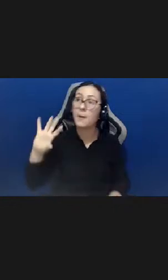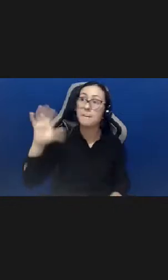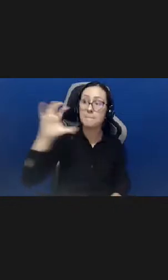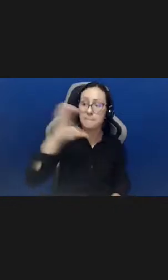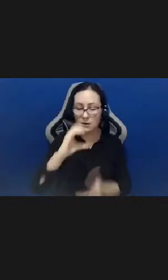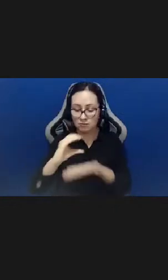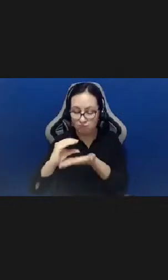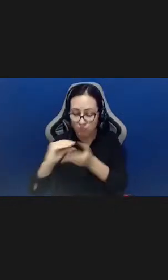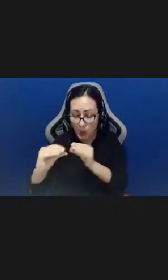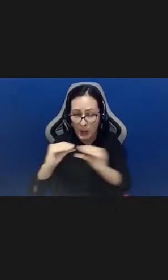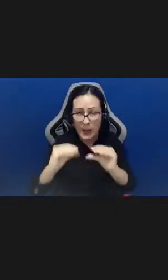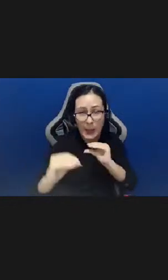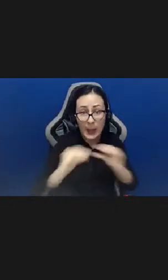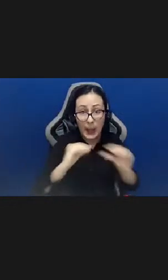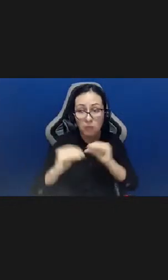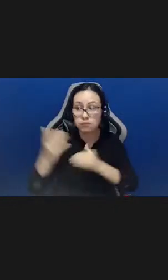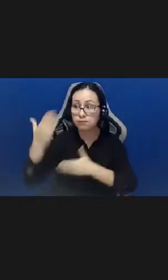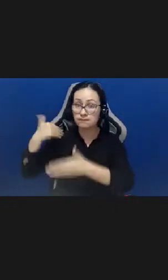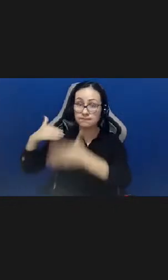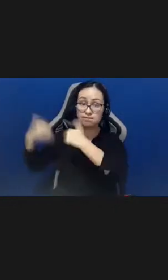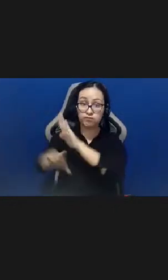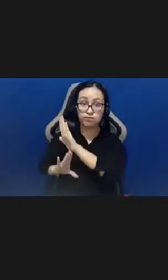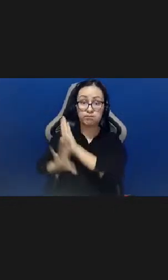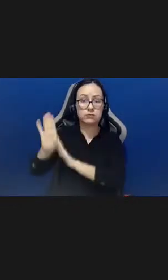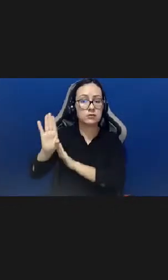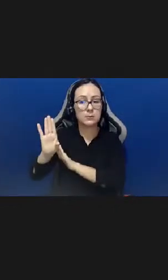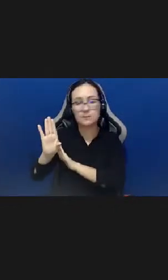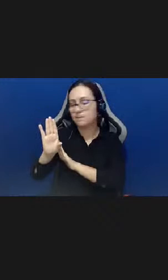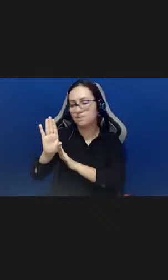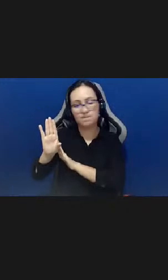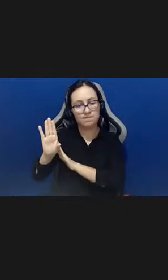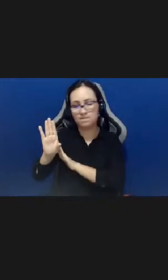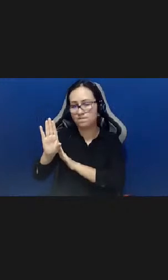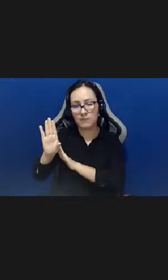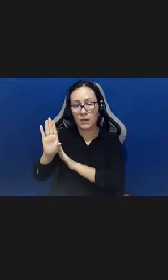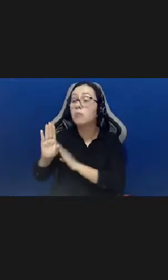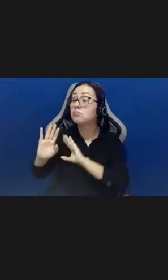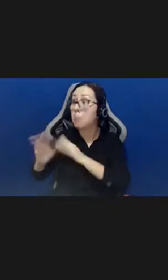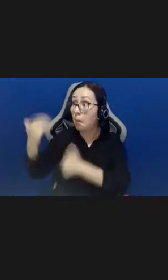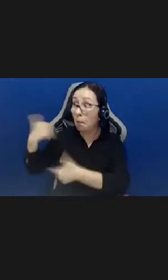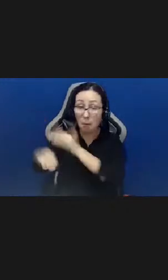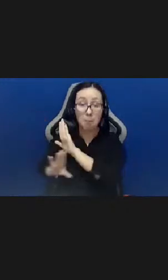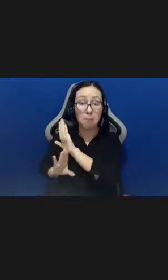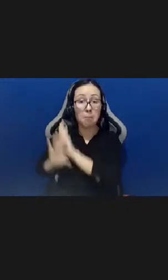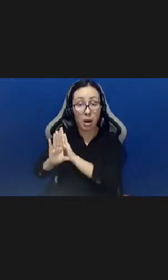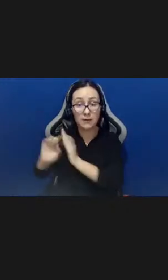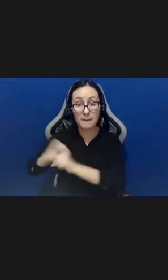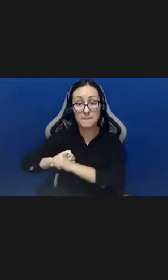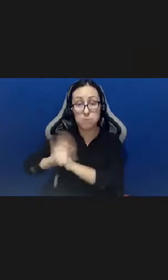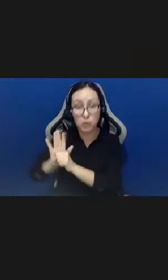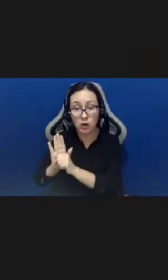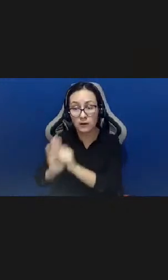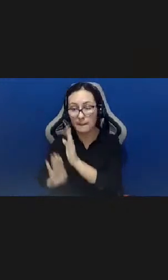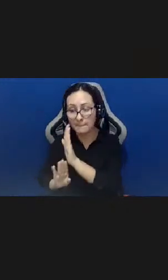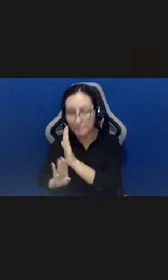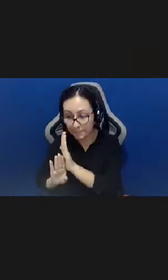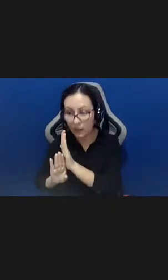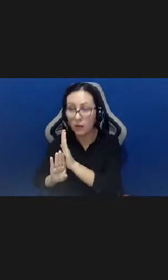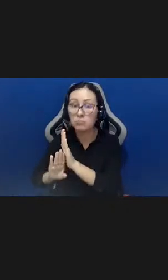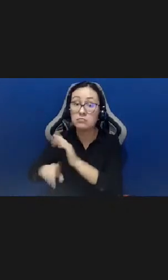and the pervasive effect of the economic lockdowns without sufficient